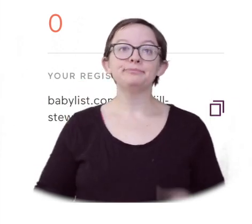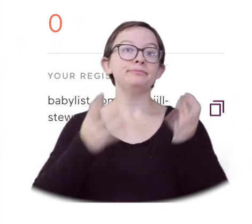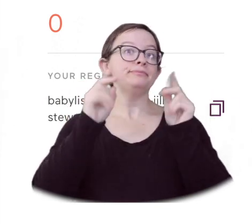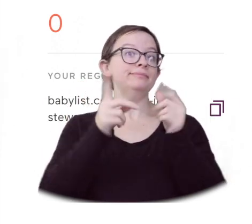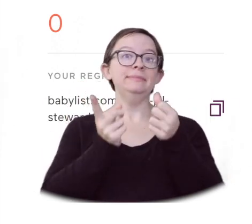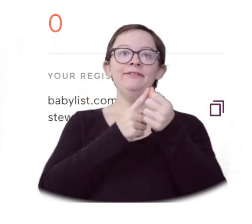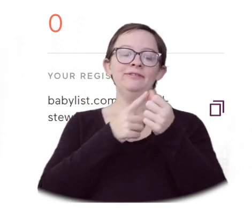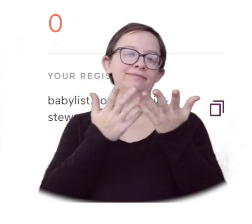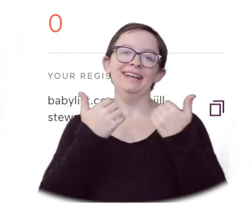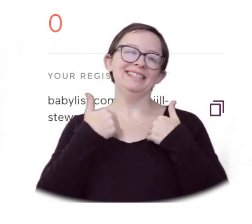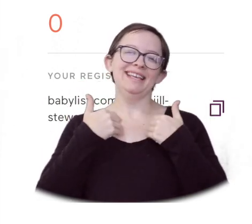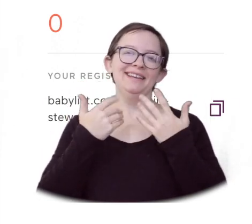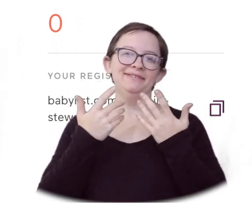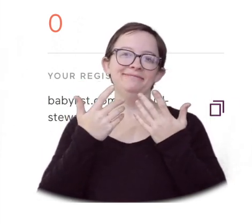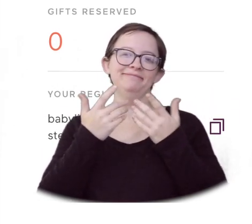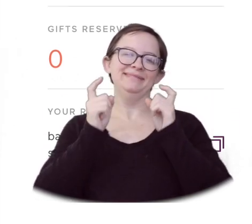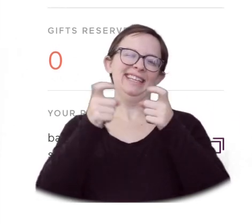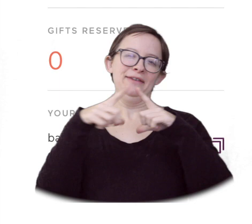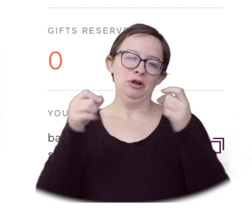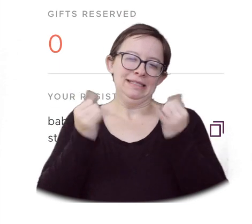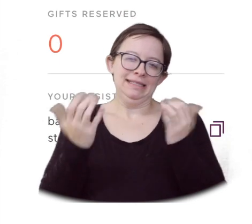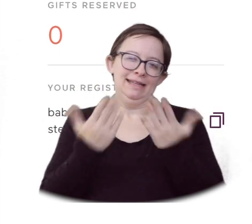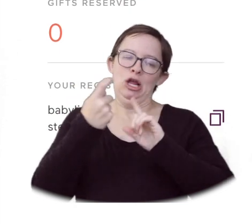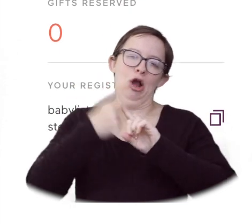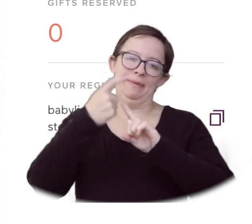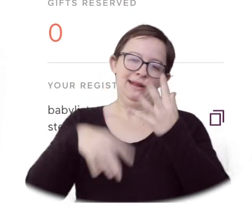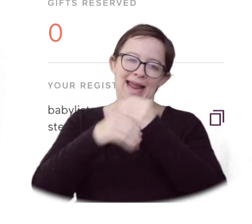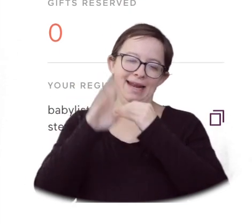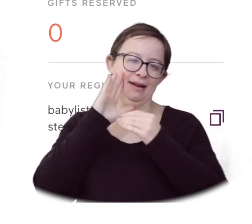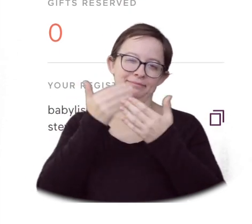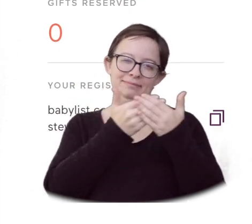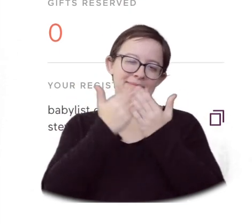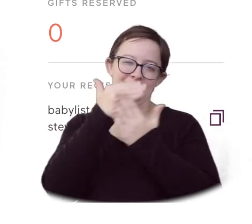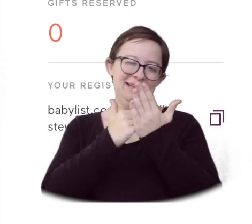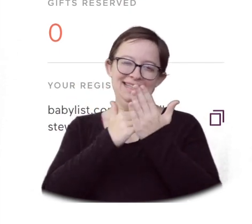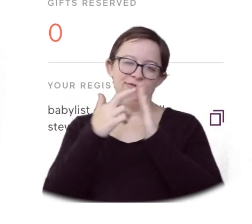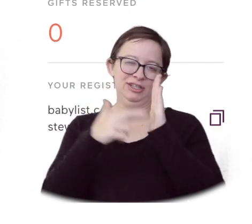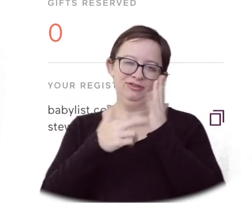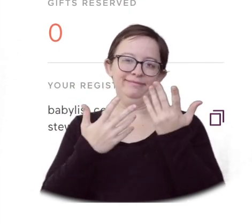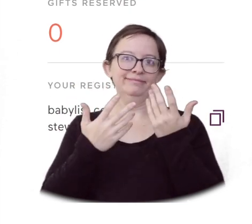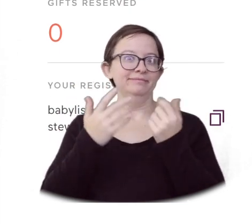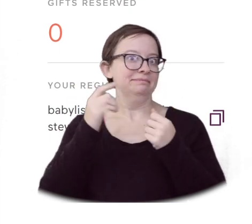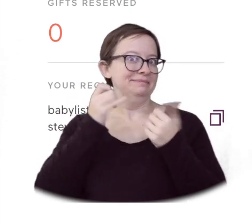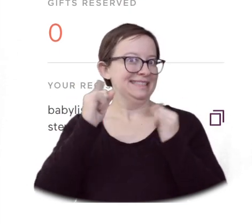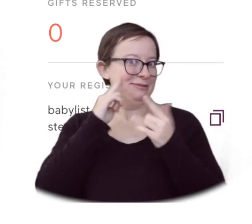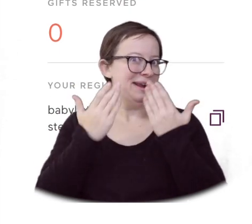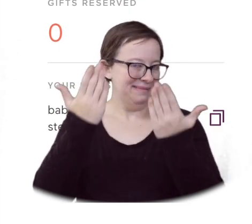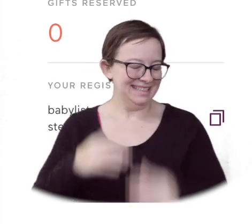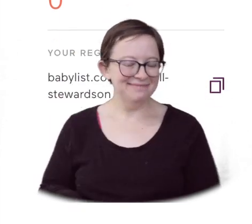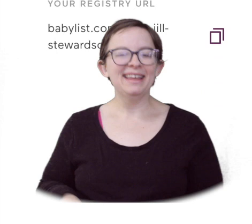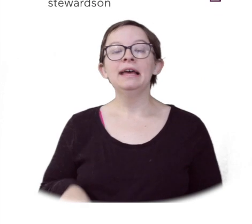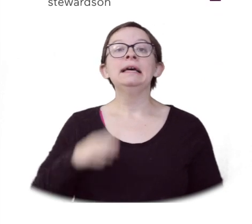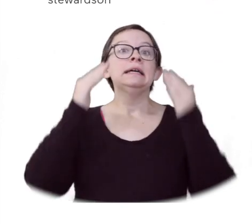let's get started. Okay, first one, I just have there's the gift card still on here. That's automatically on your baby list item. Still